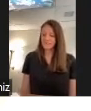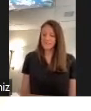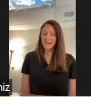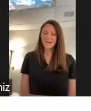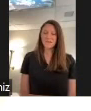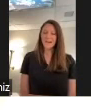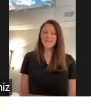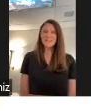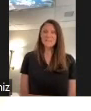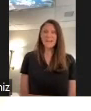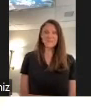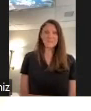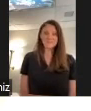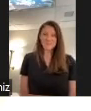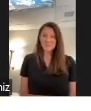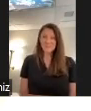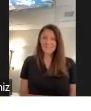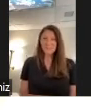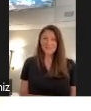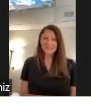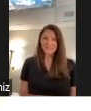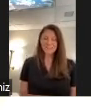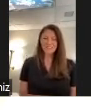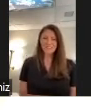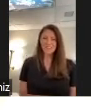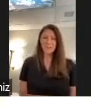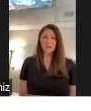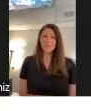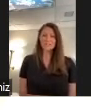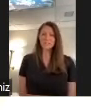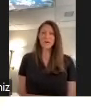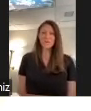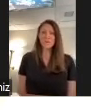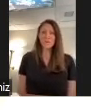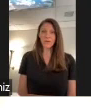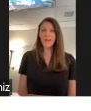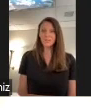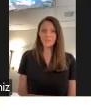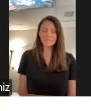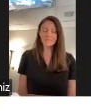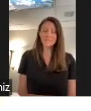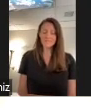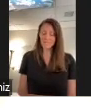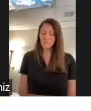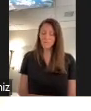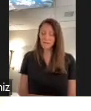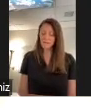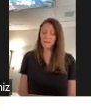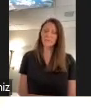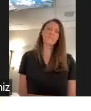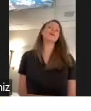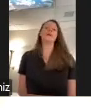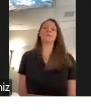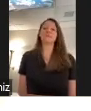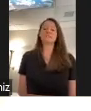cognition. I have a slide, maybe Kate, we could share where it shows what I actually did. This is an actual client of